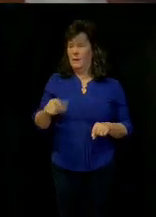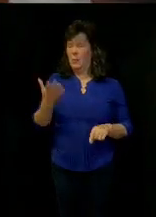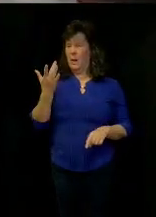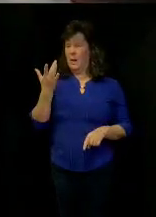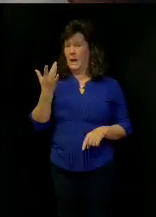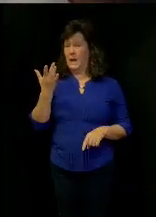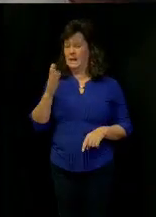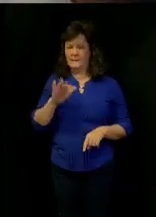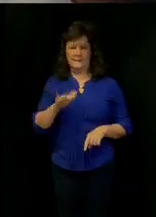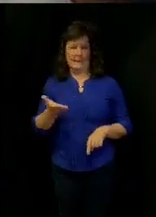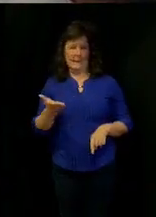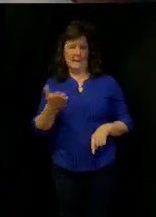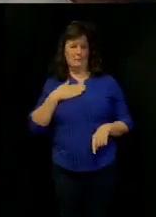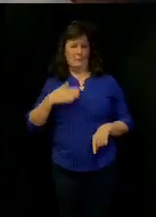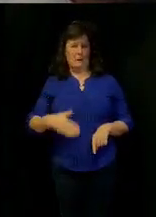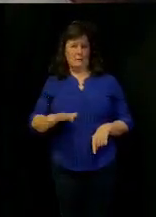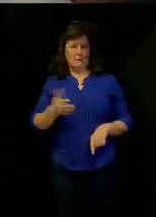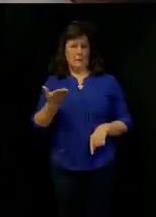what?